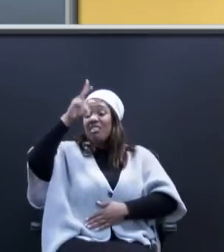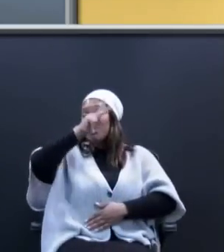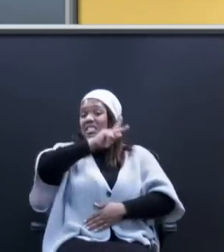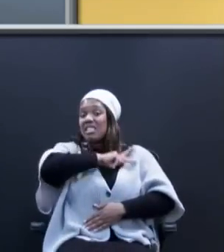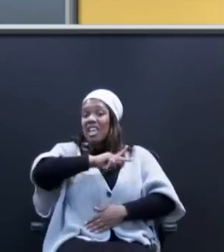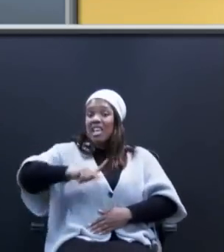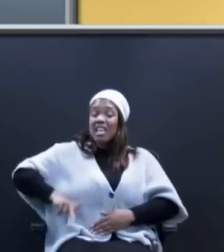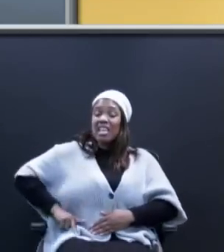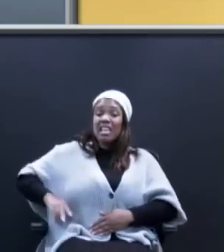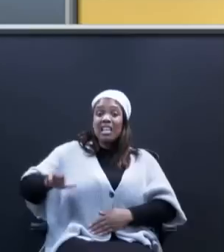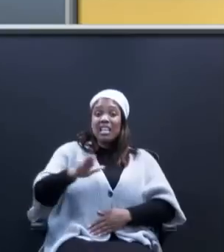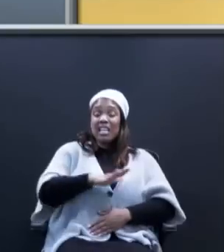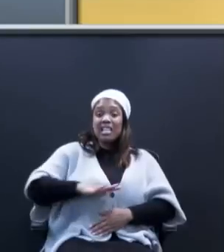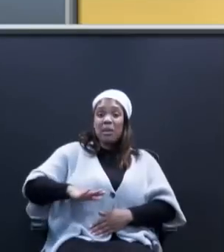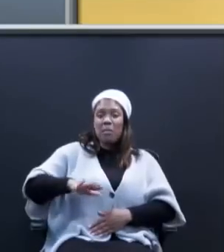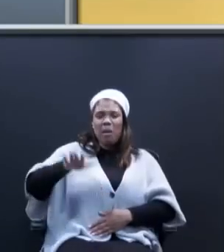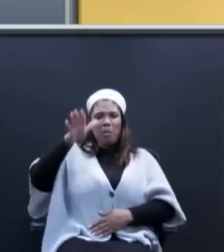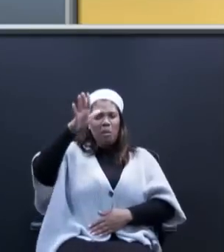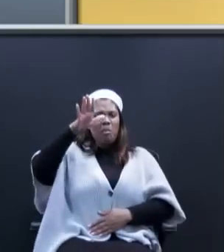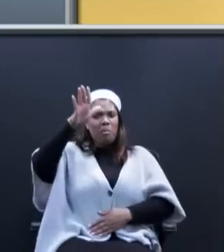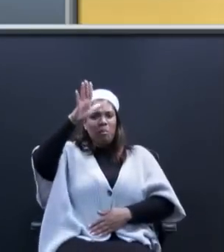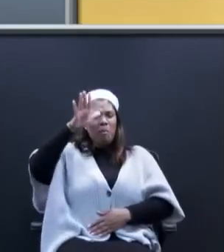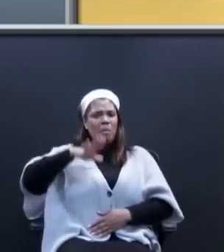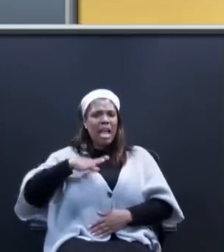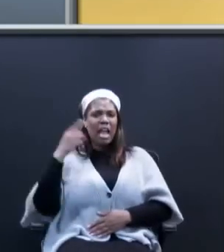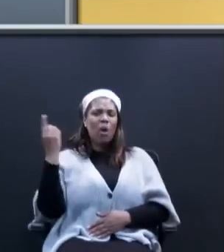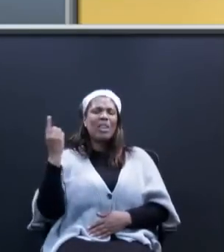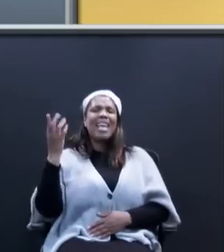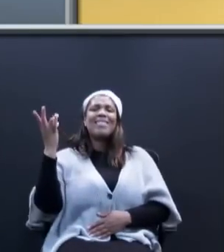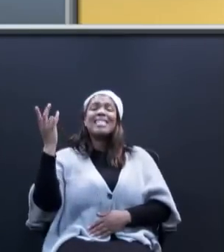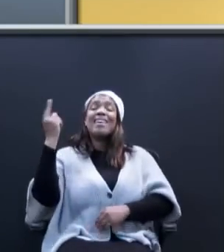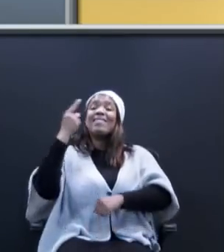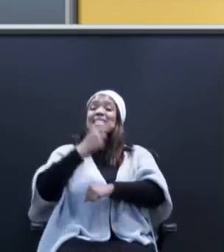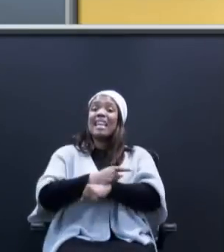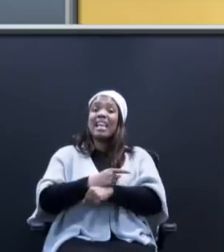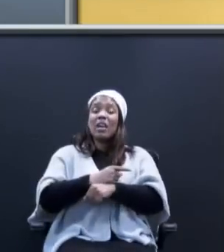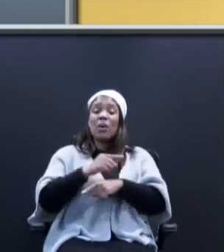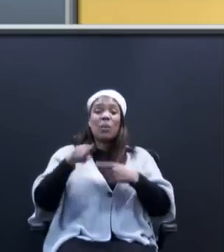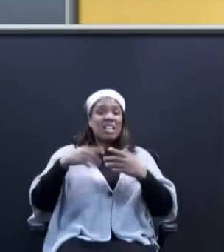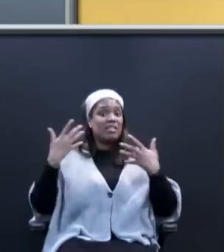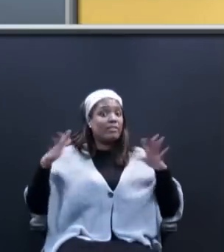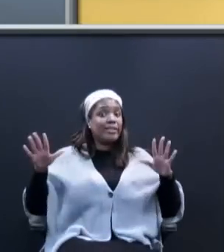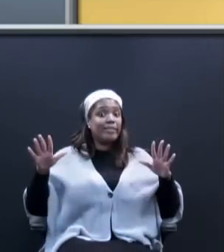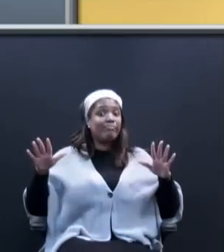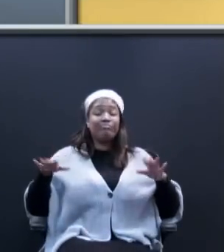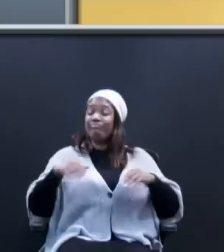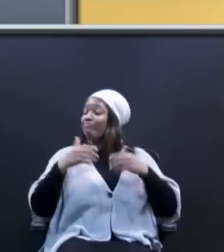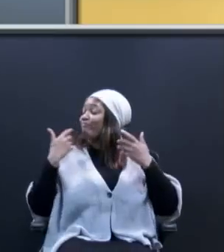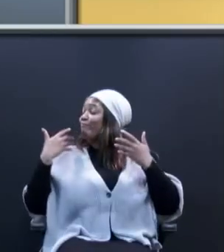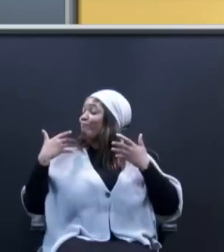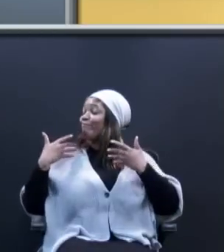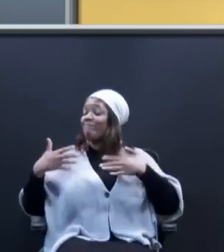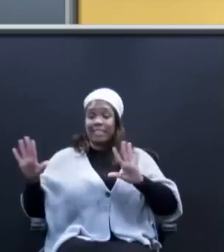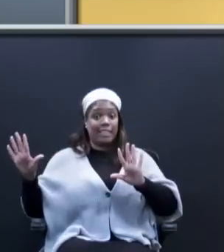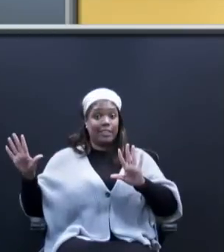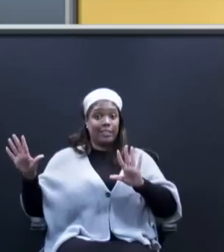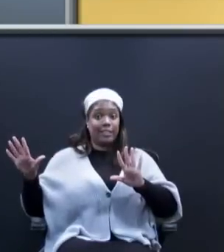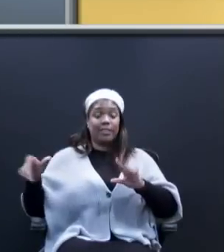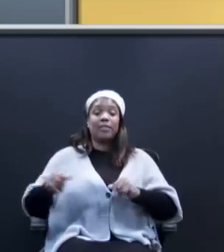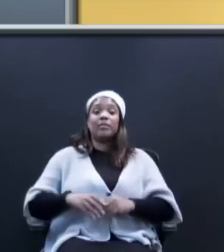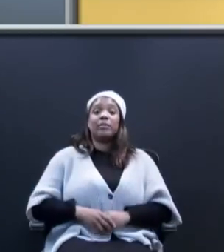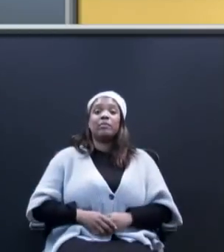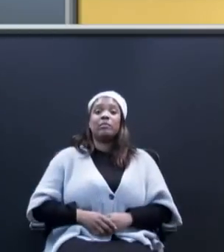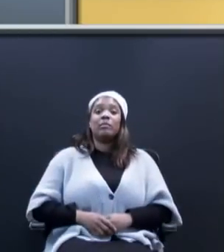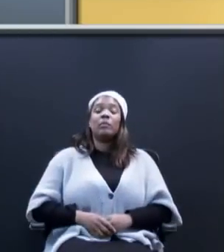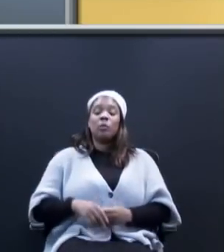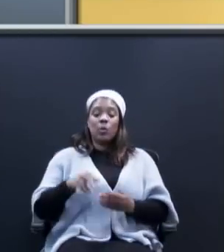Man ain't got but 7. Once the 7th day is over with, it is over with. Now let's go into Luke, the 22nd